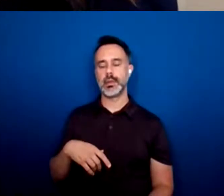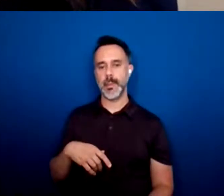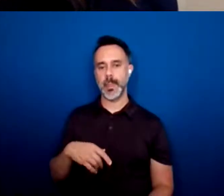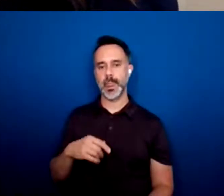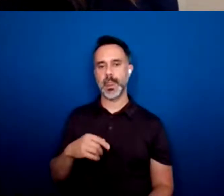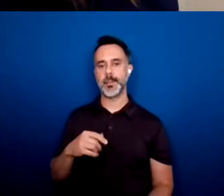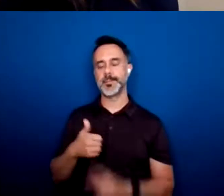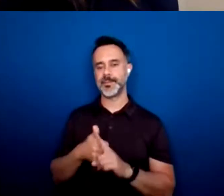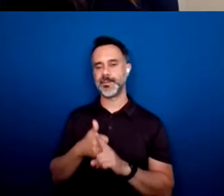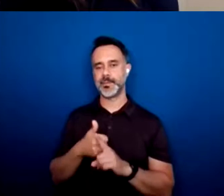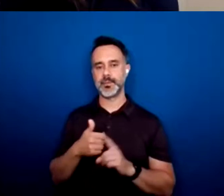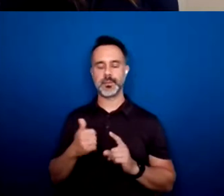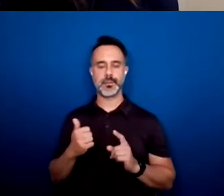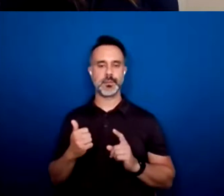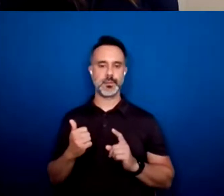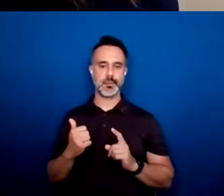cow